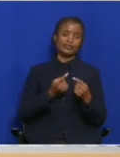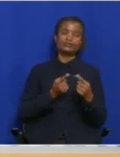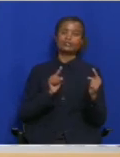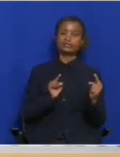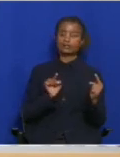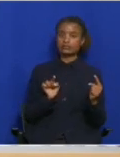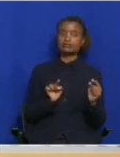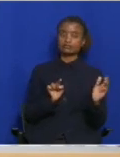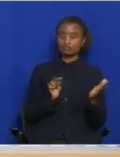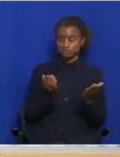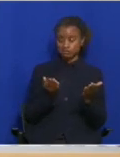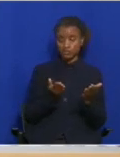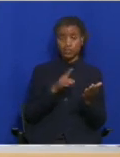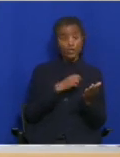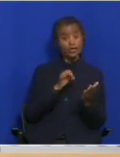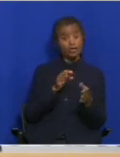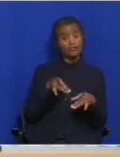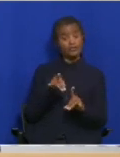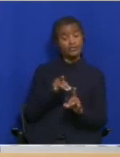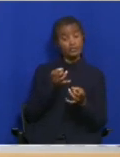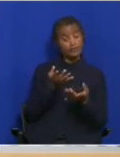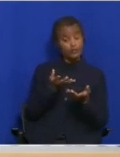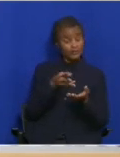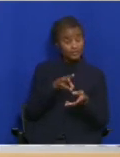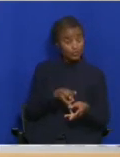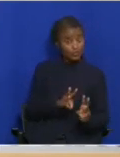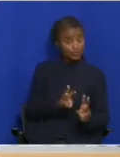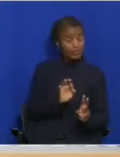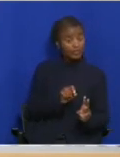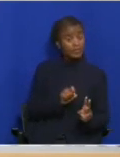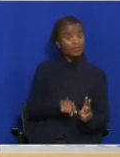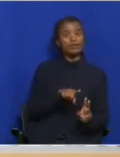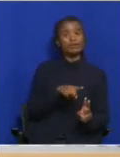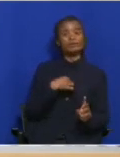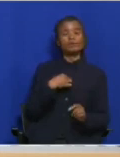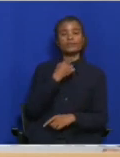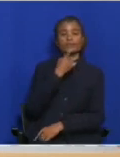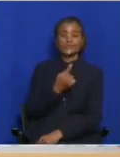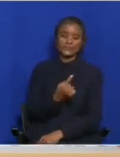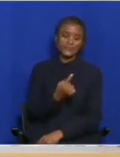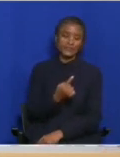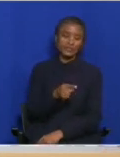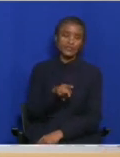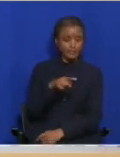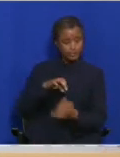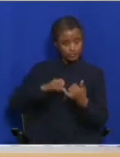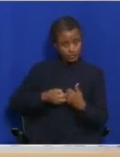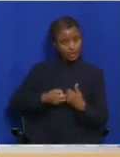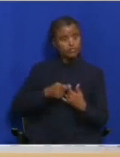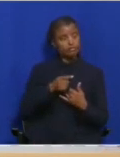in that way, and that's the disaggregation that I was, with respect, motivating, you're not